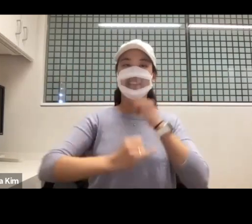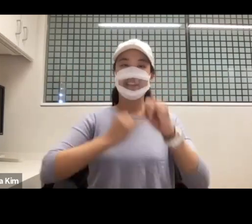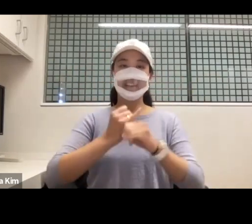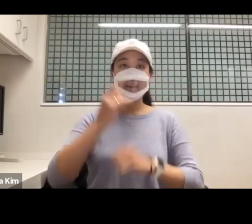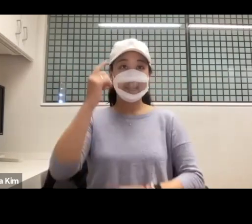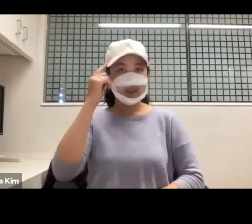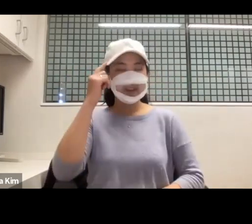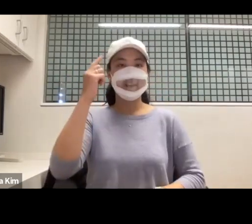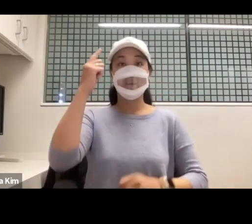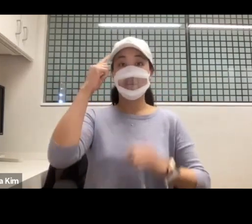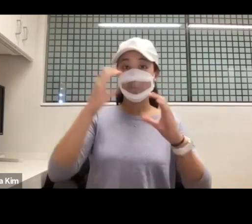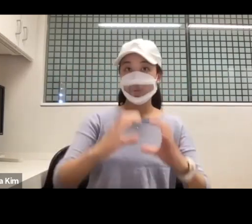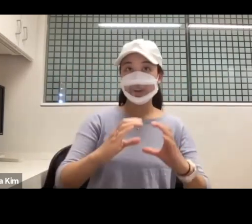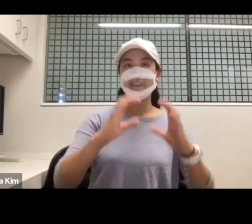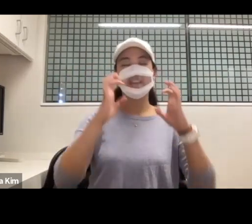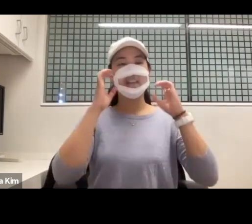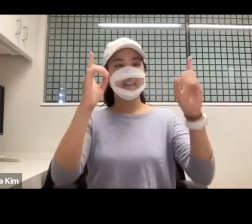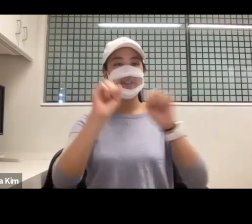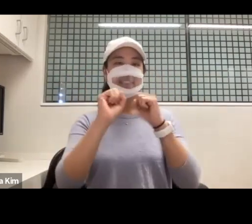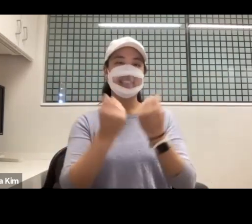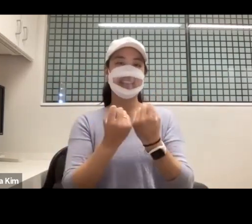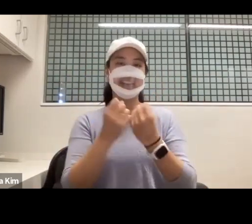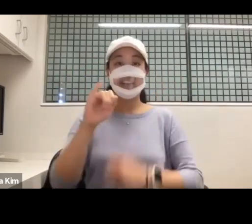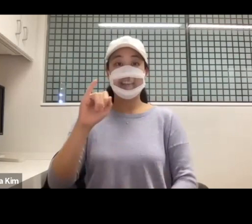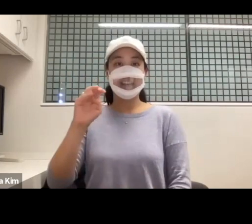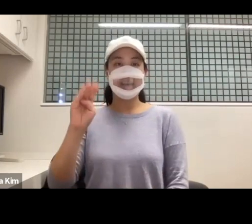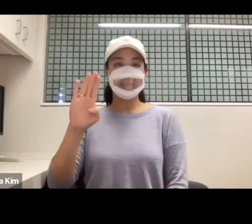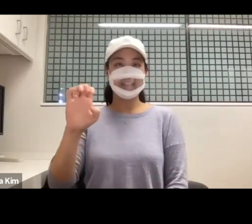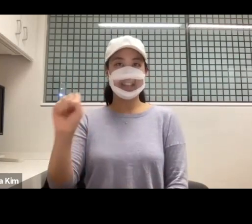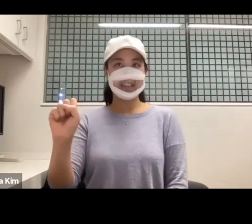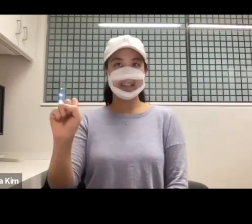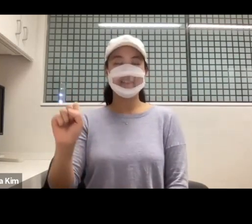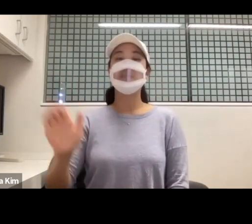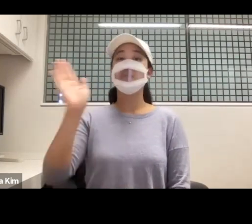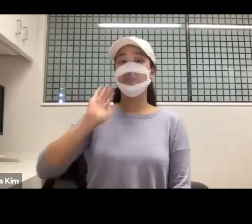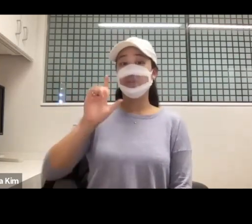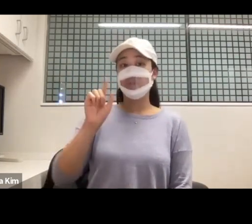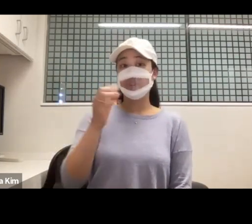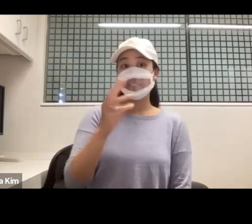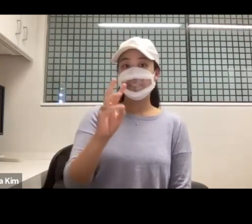Dr. Immordino-Yang is very well regarded as a scientist in the field of educational neuroscience